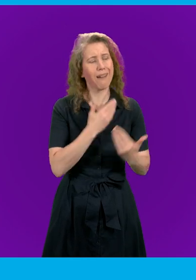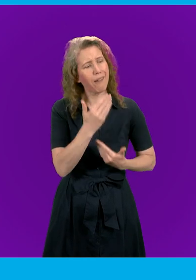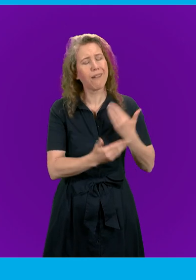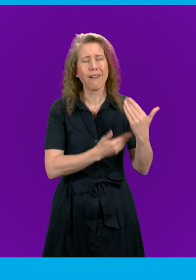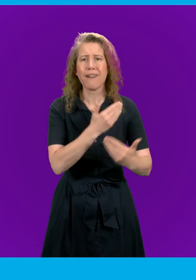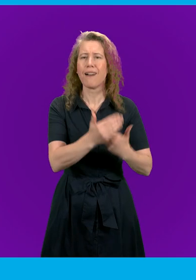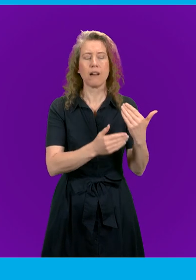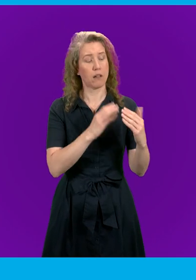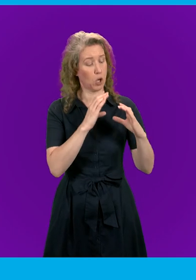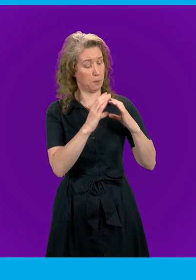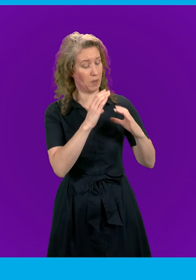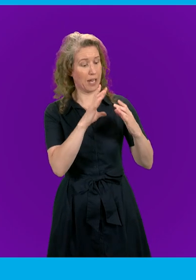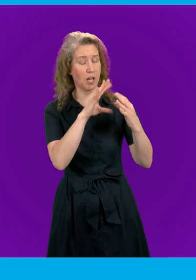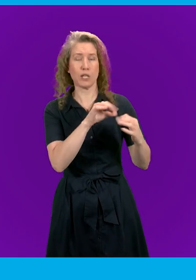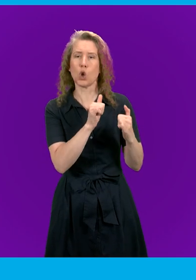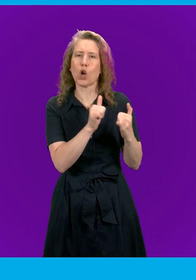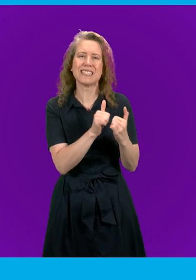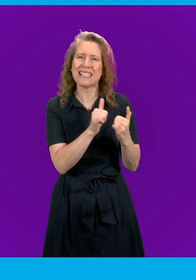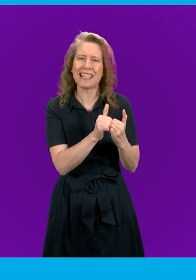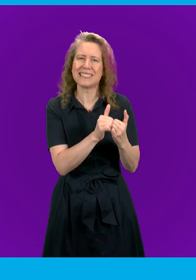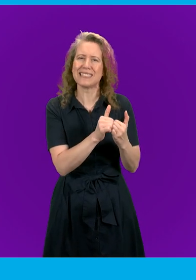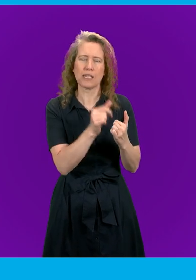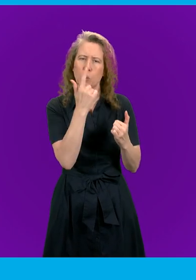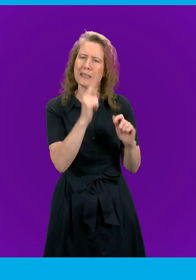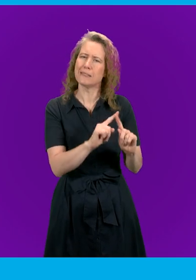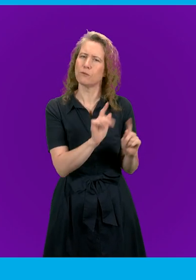the communication about consent can be...